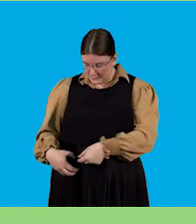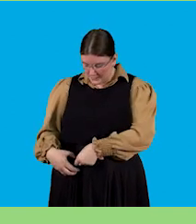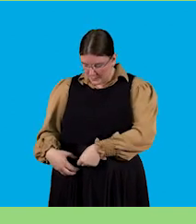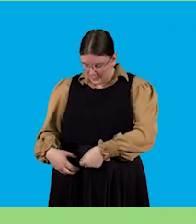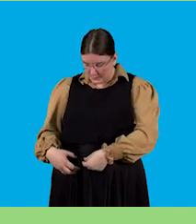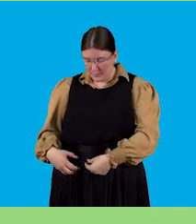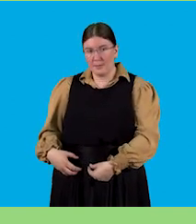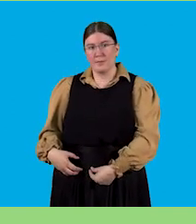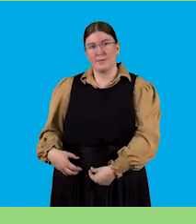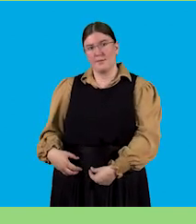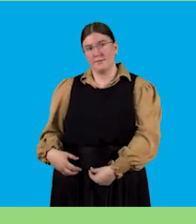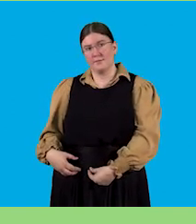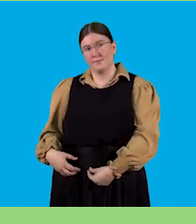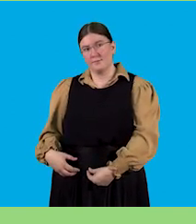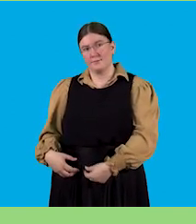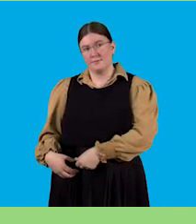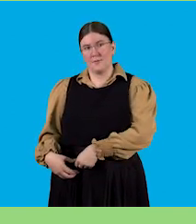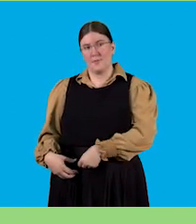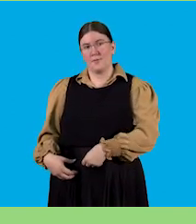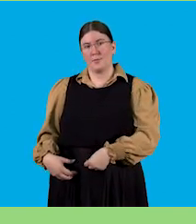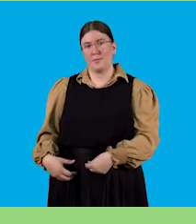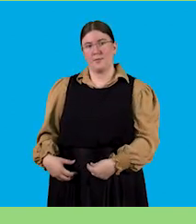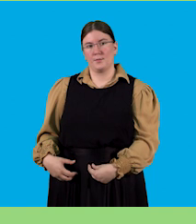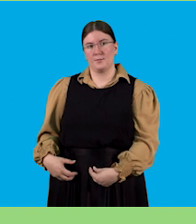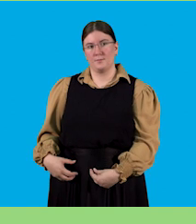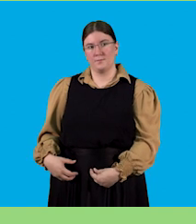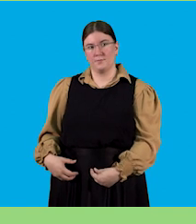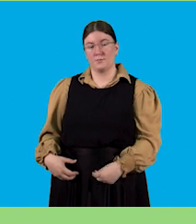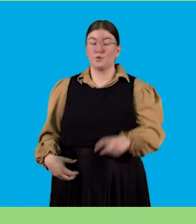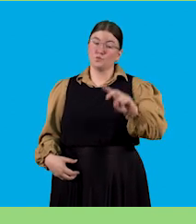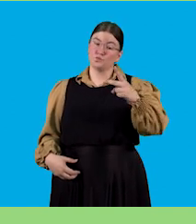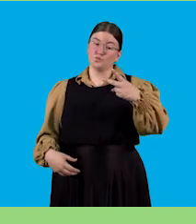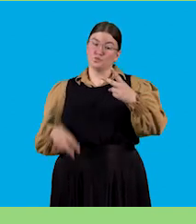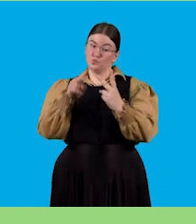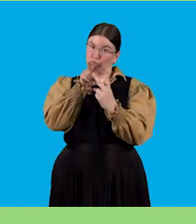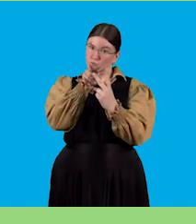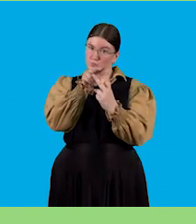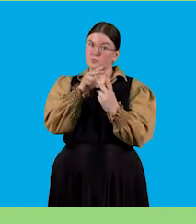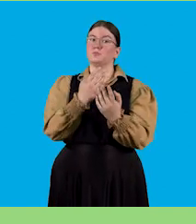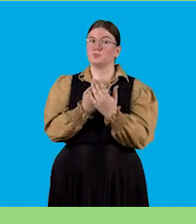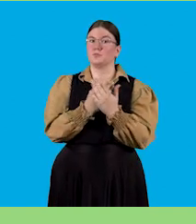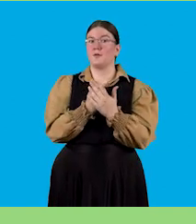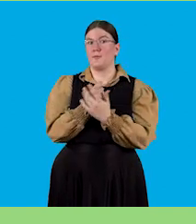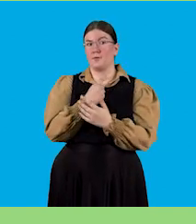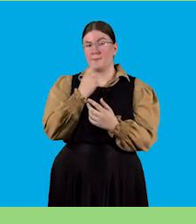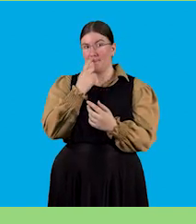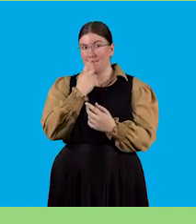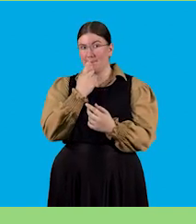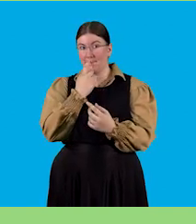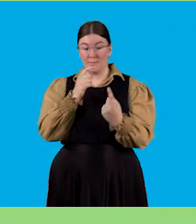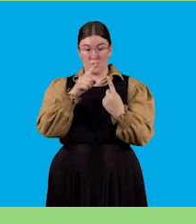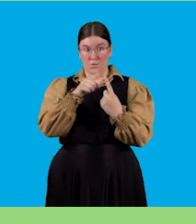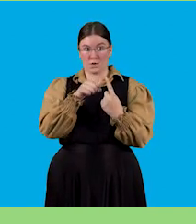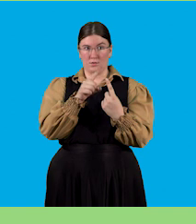Once that egg cell has been released into the fallopian tube, either 2 things can